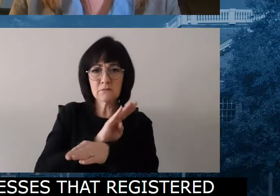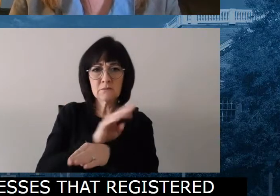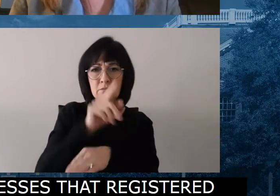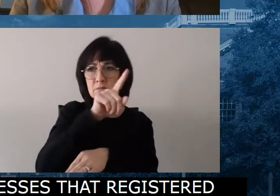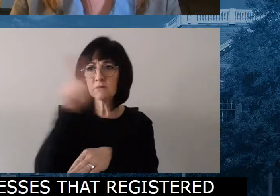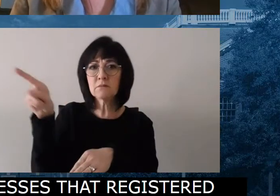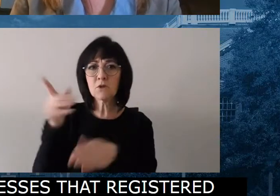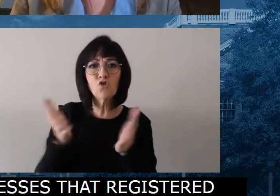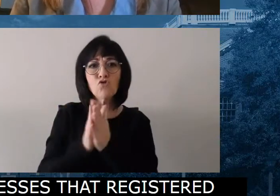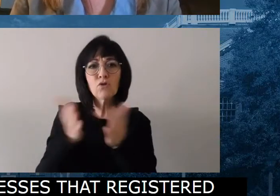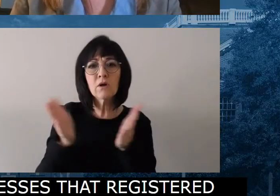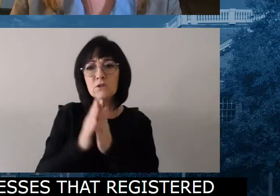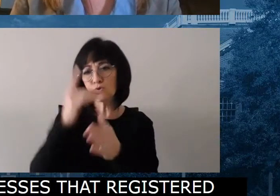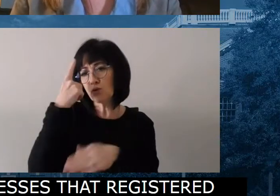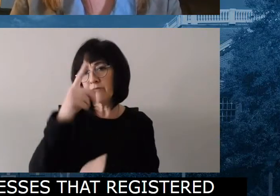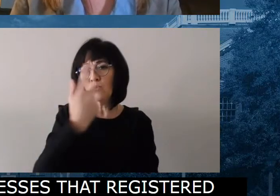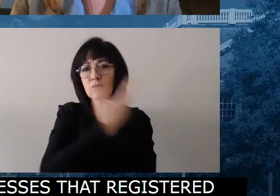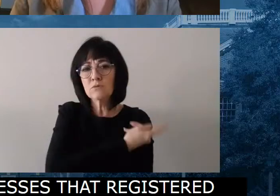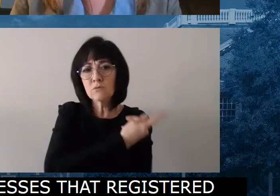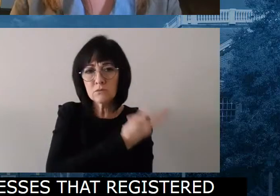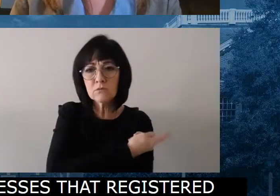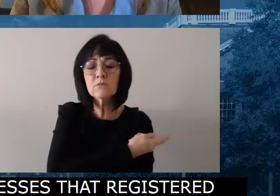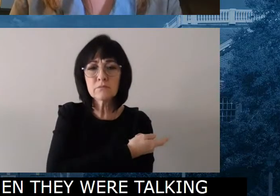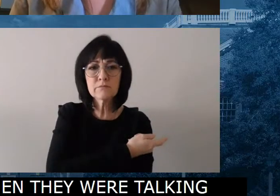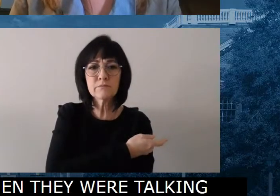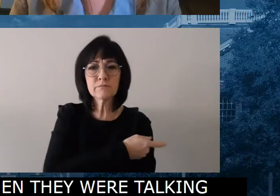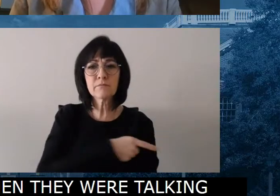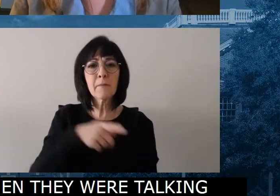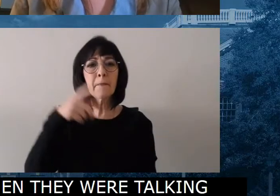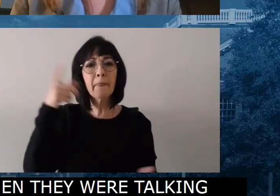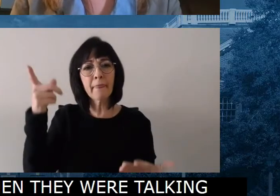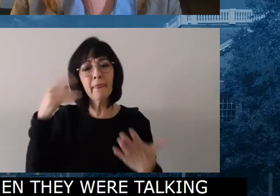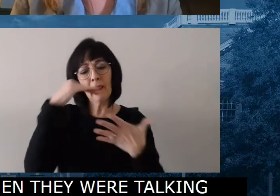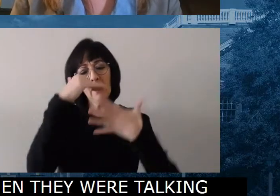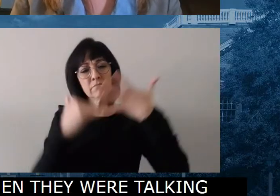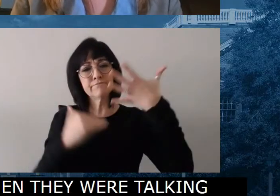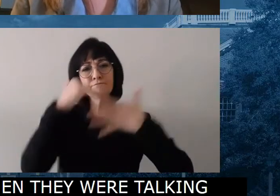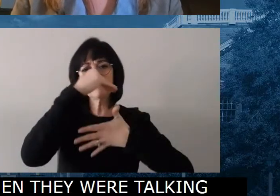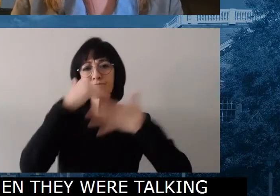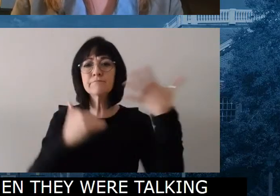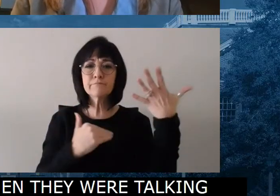whether they were essential personnel, where they fell in the risk waterfall, as Dr. Tay has